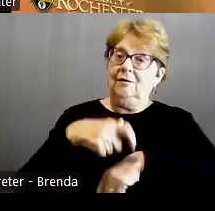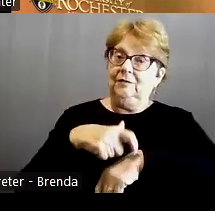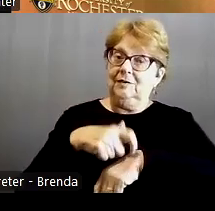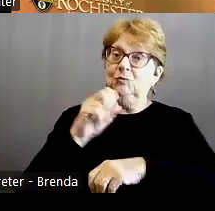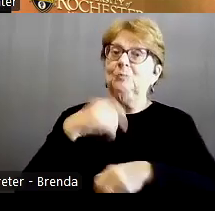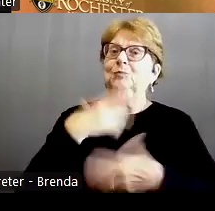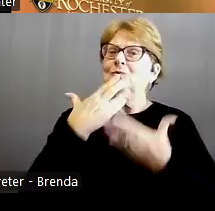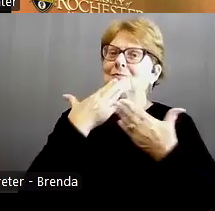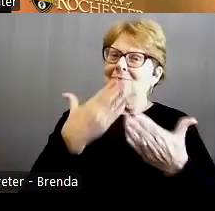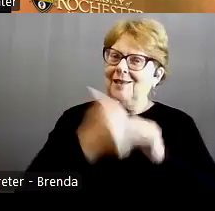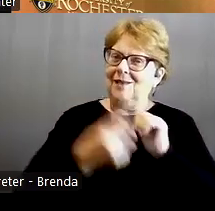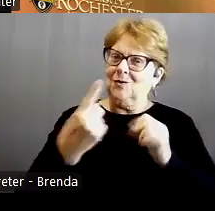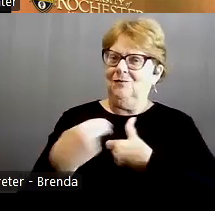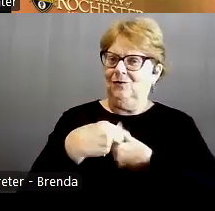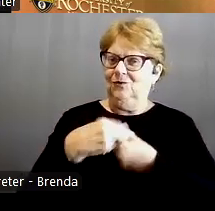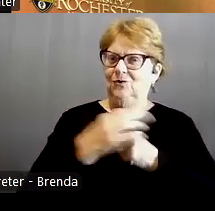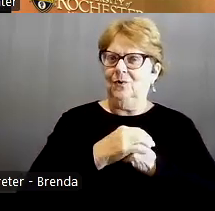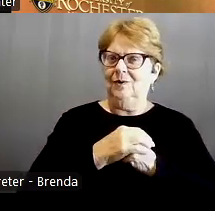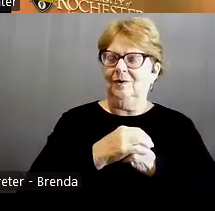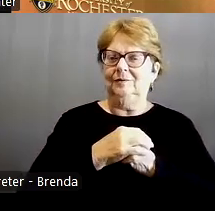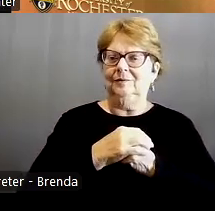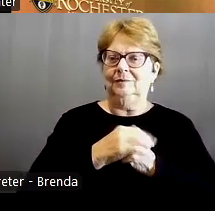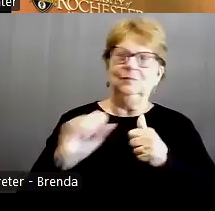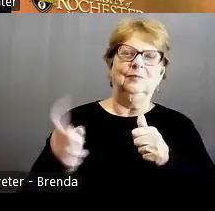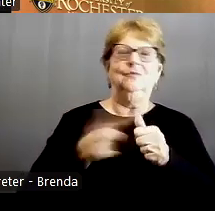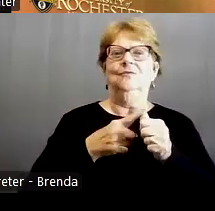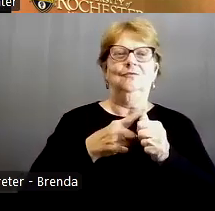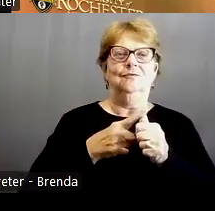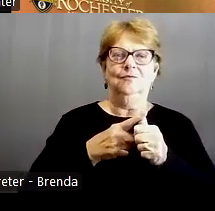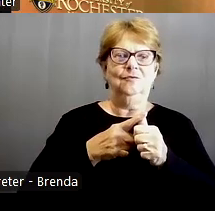thank everybody for joining us at the first inaugural